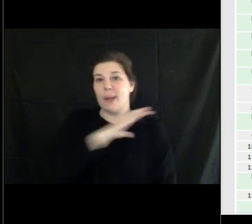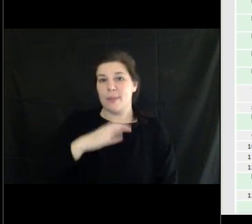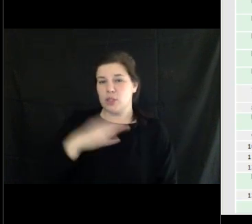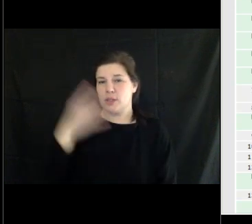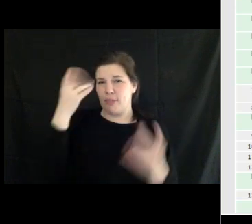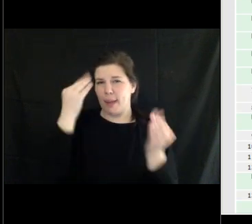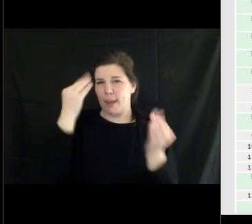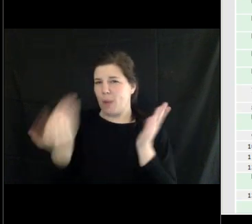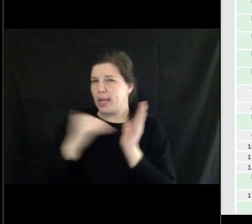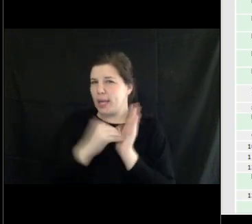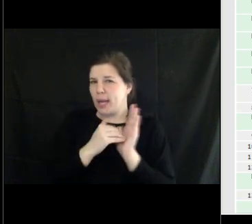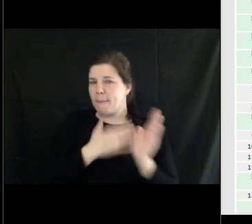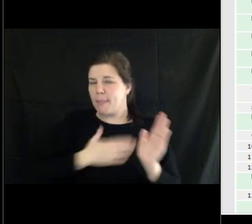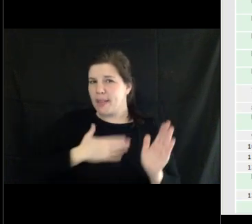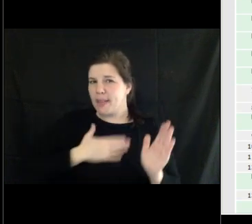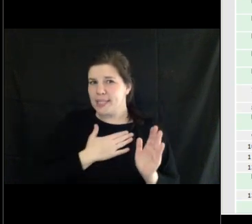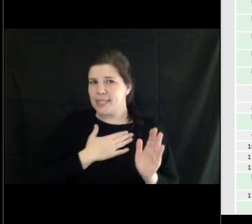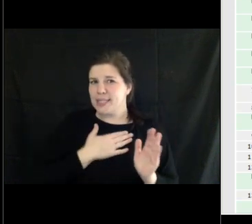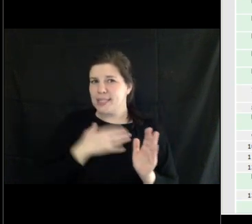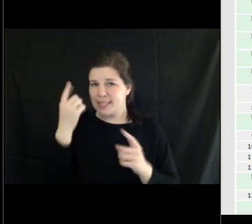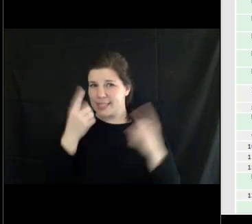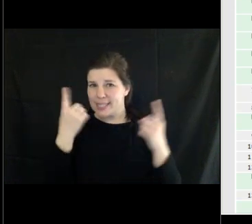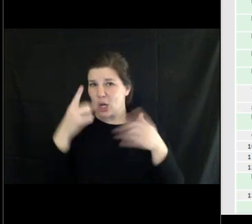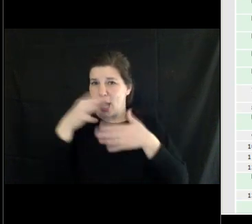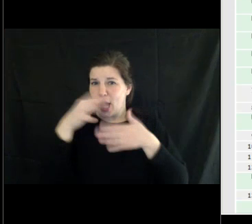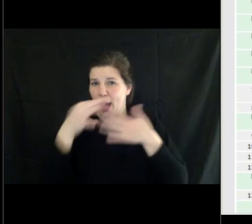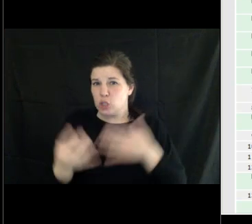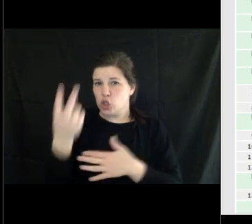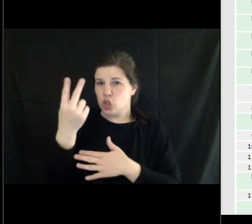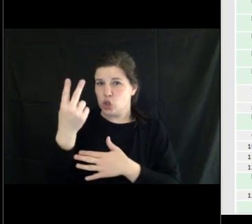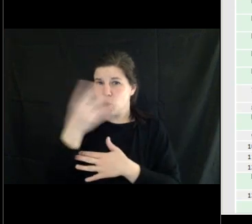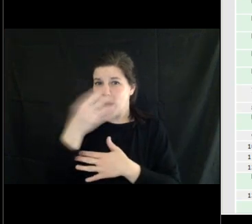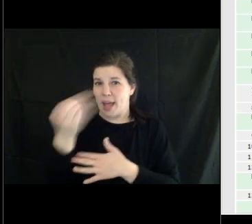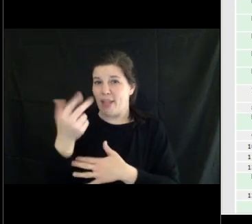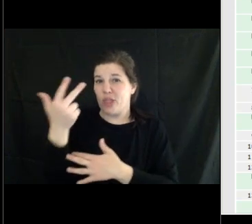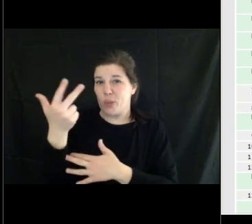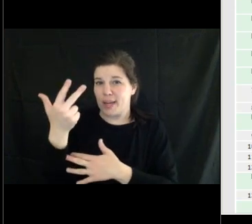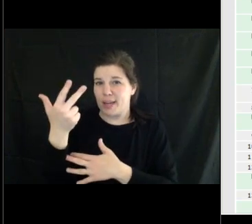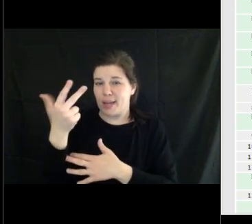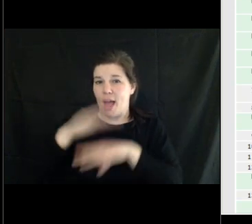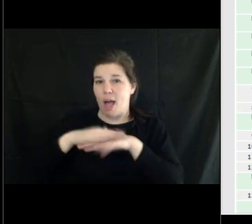seated, and please give a strong consideration to option 2 and 3 on those maps. Thank you.